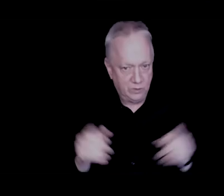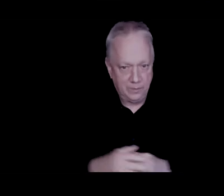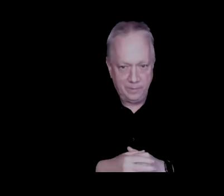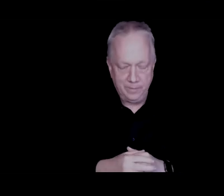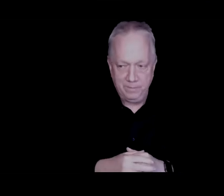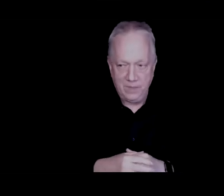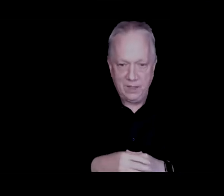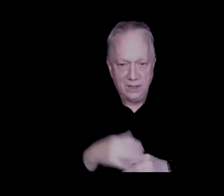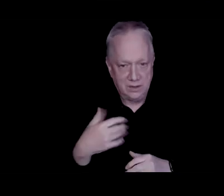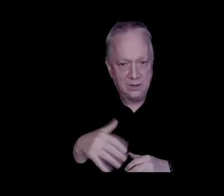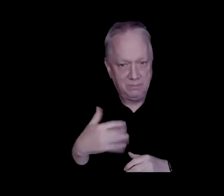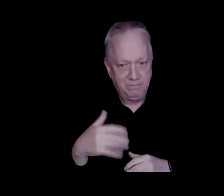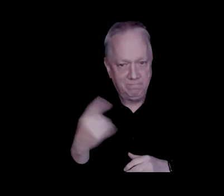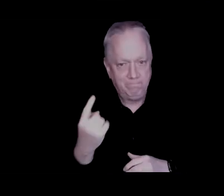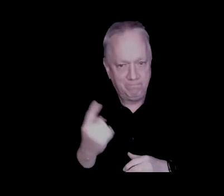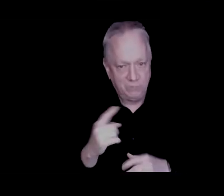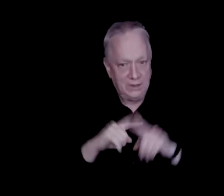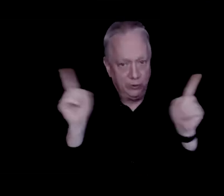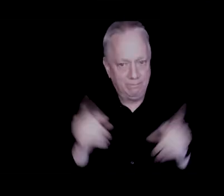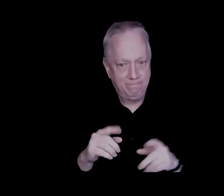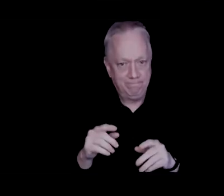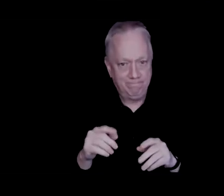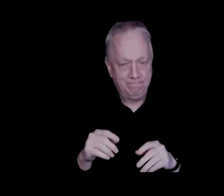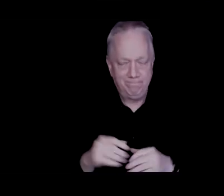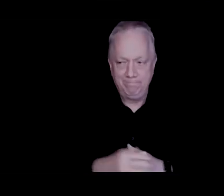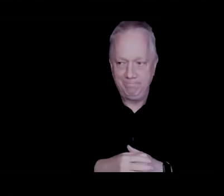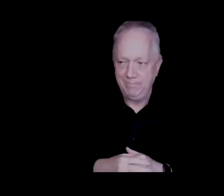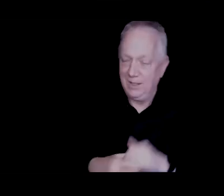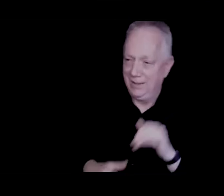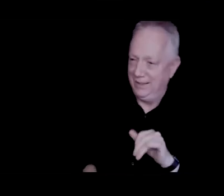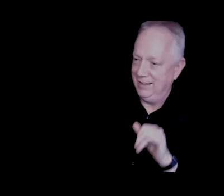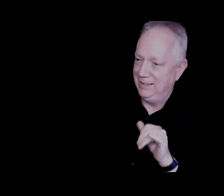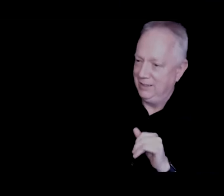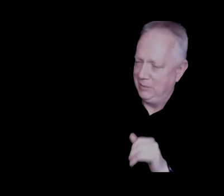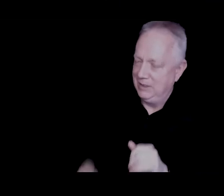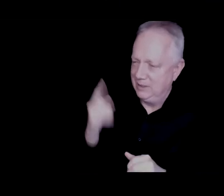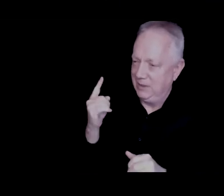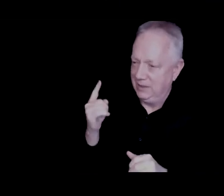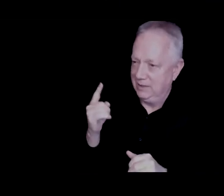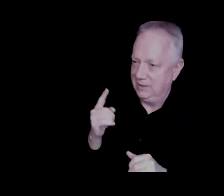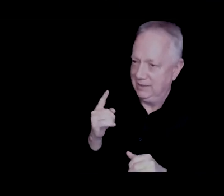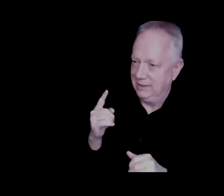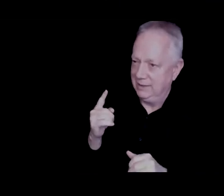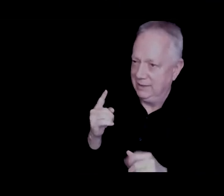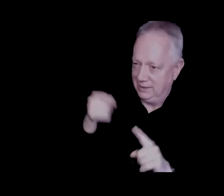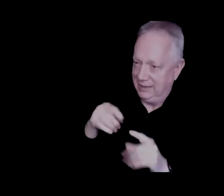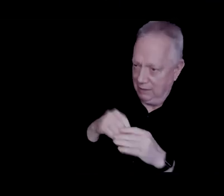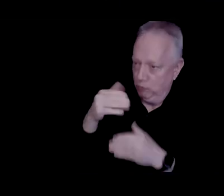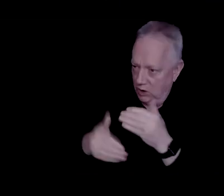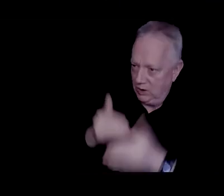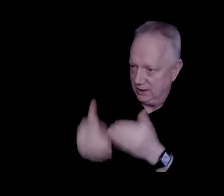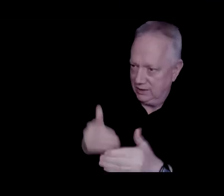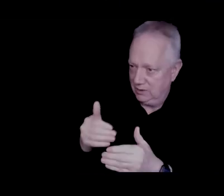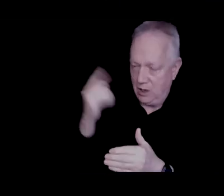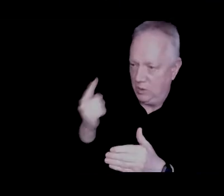it's something different. Yeah, but it's something that's in progress. It's